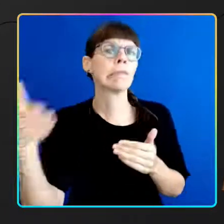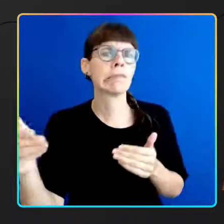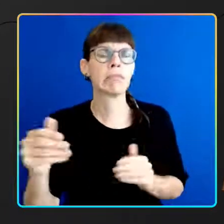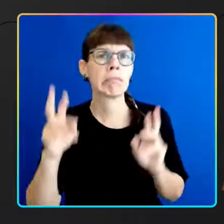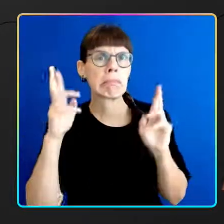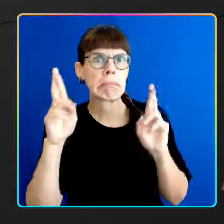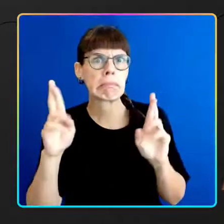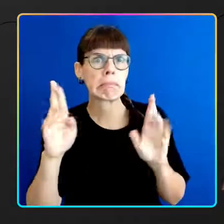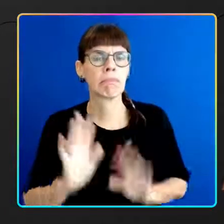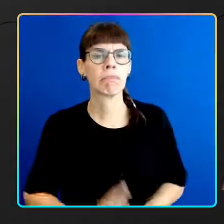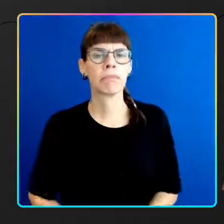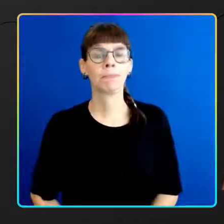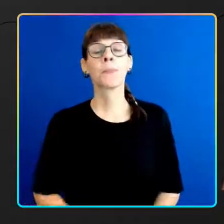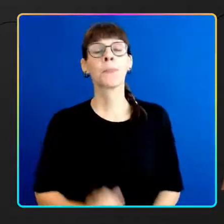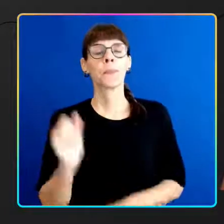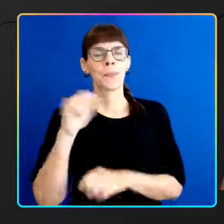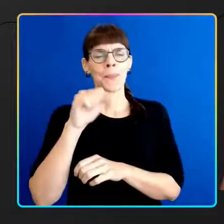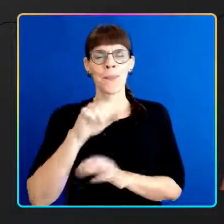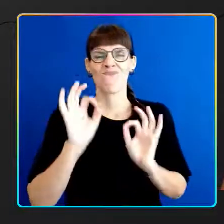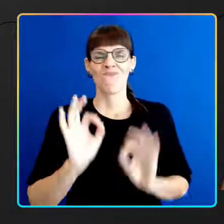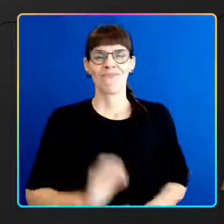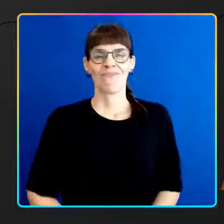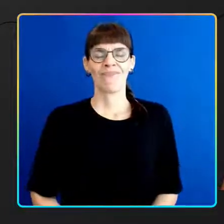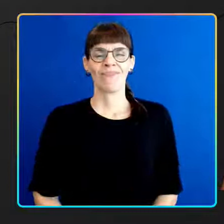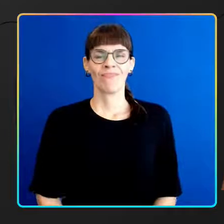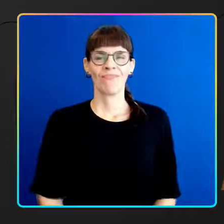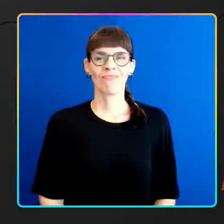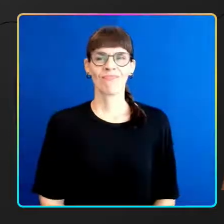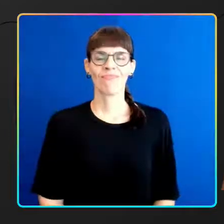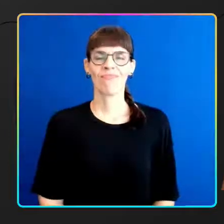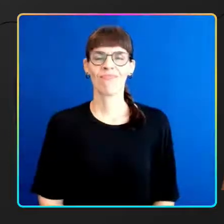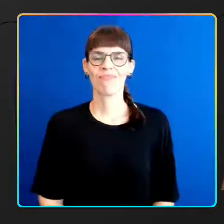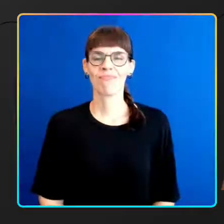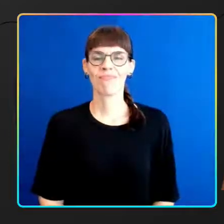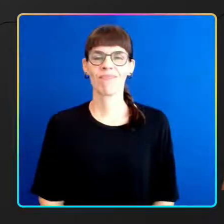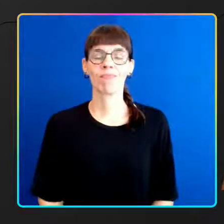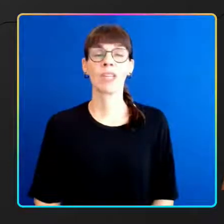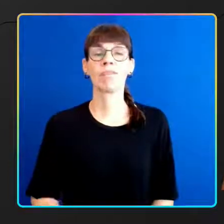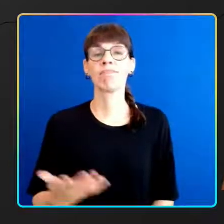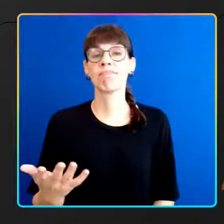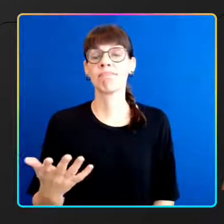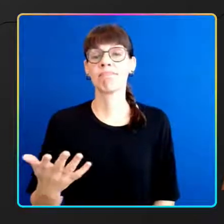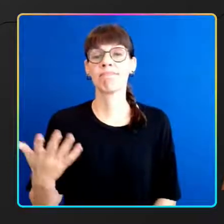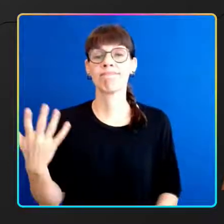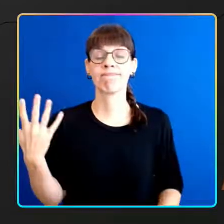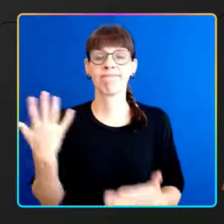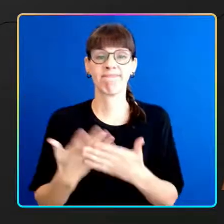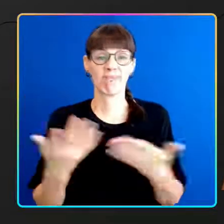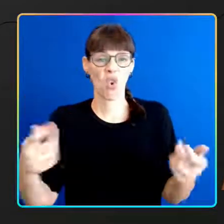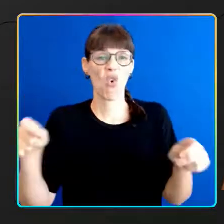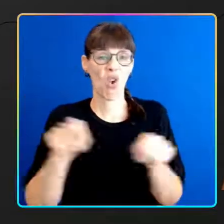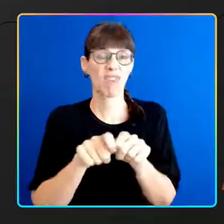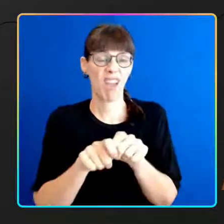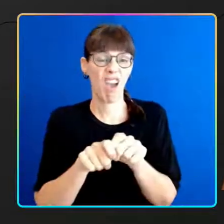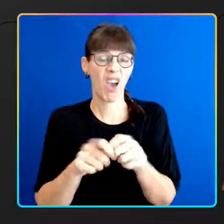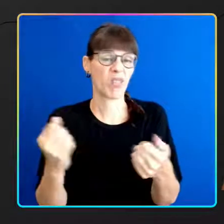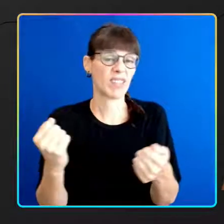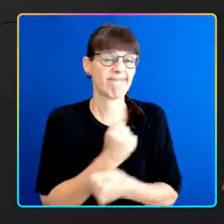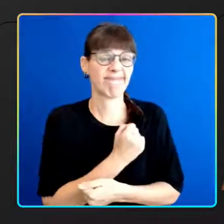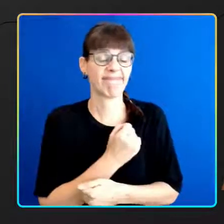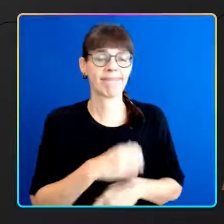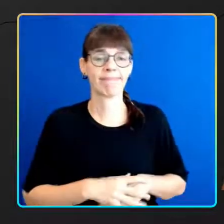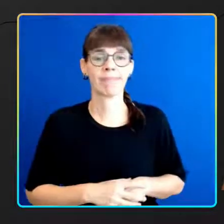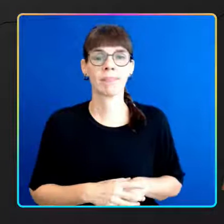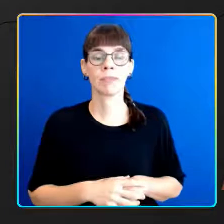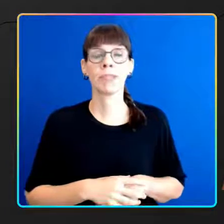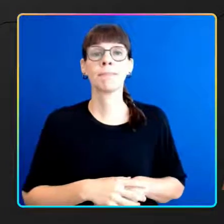Oh, yeah, sorry, yeah. So actually, yes, because unfortunately we are still in a lockdown. So normally we have it in person, but